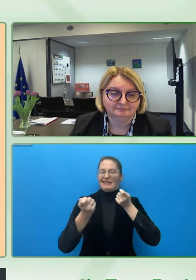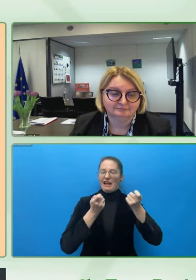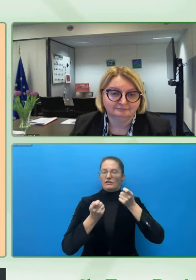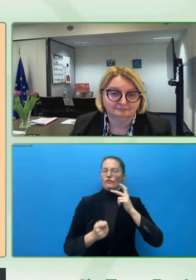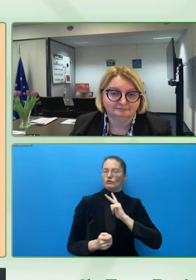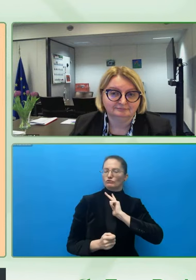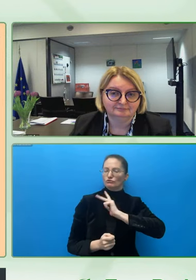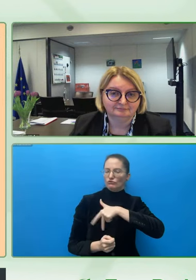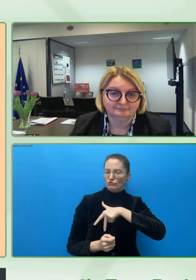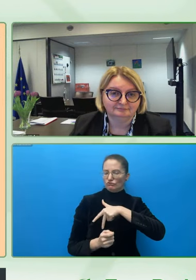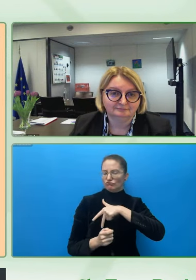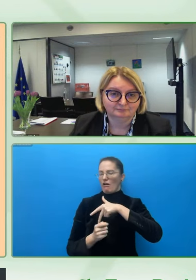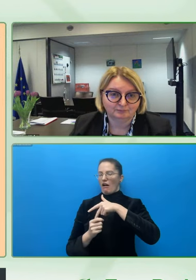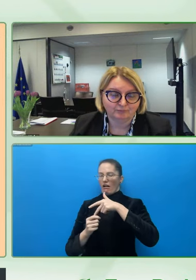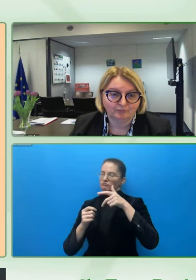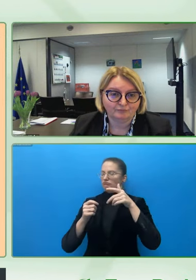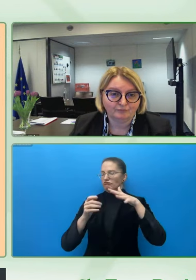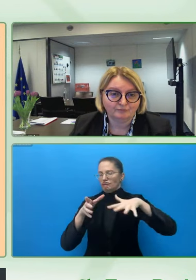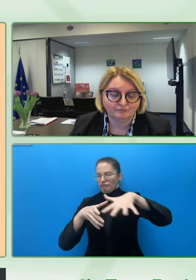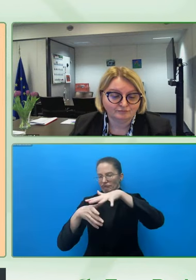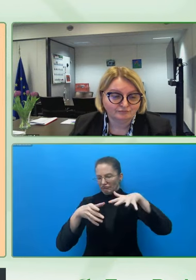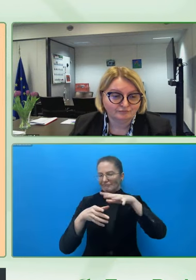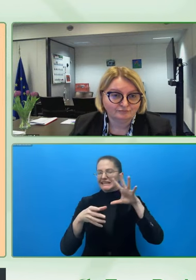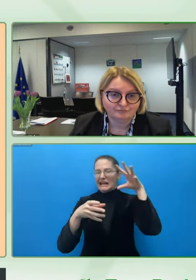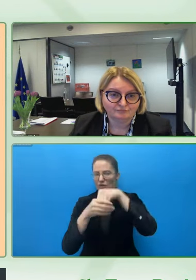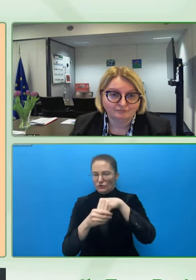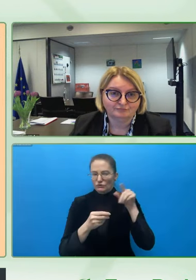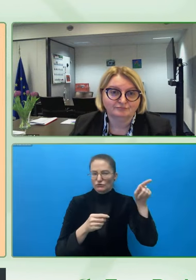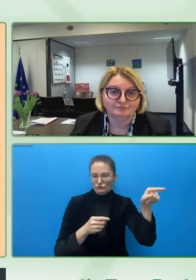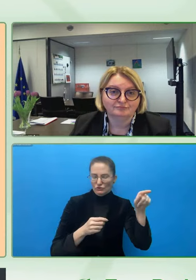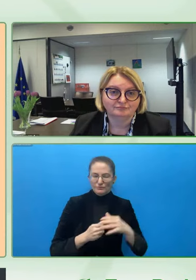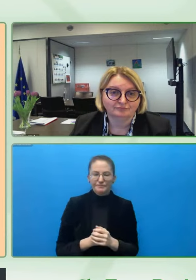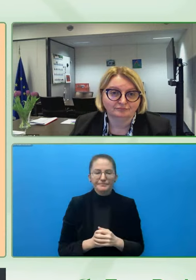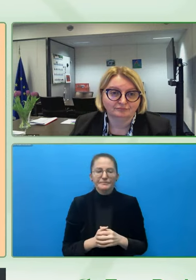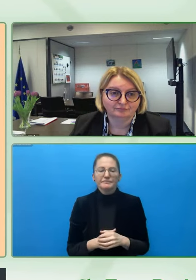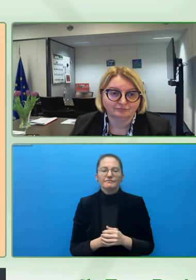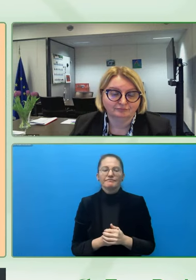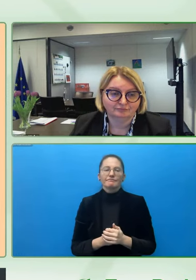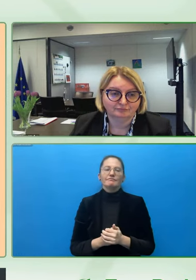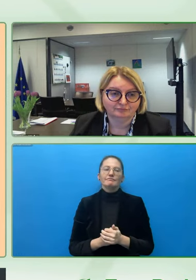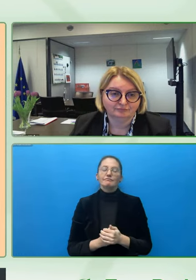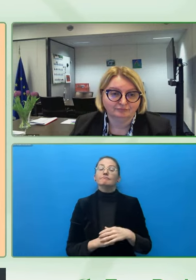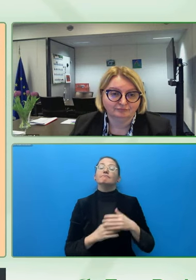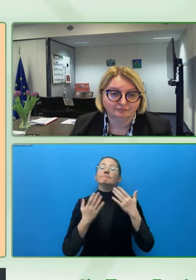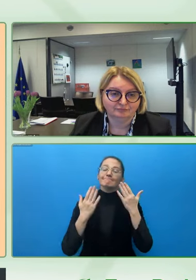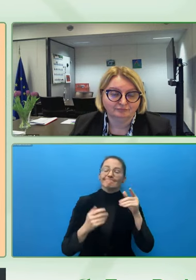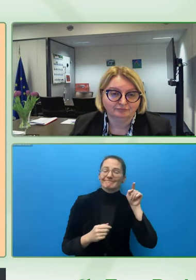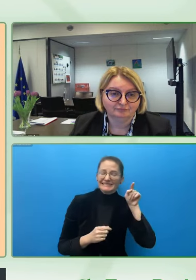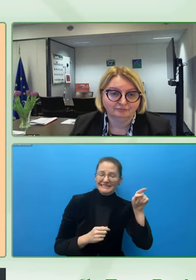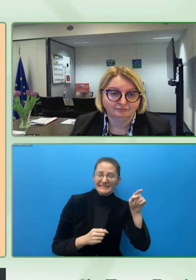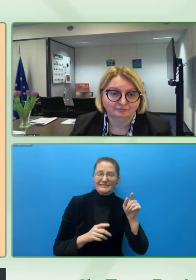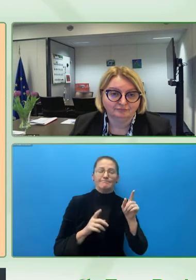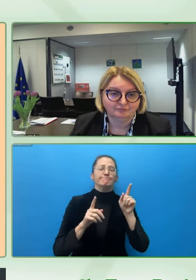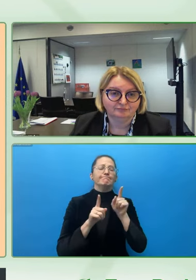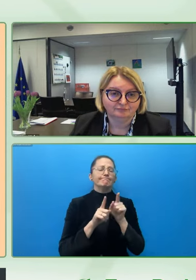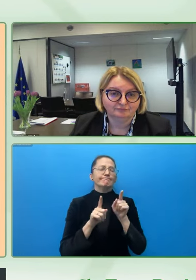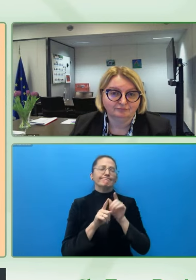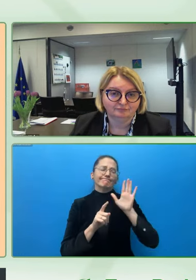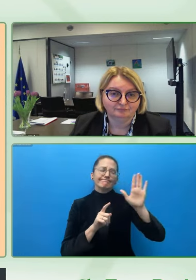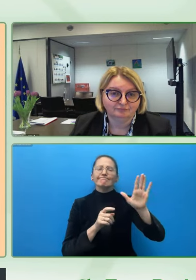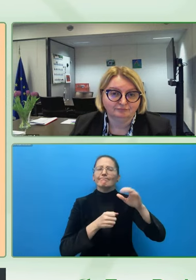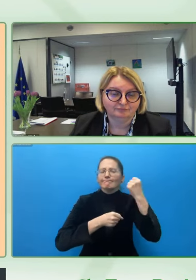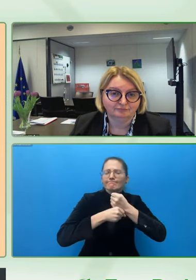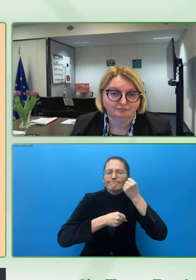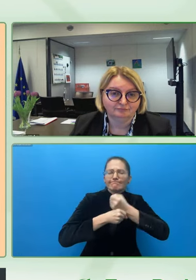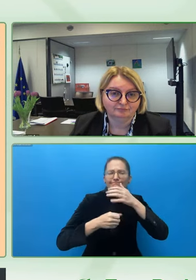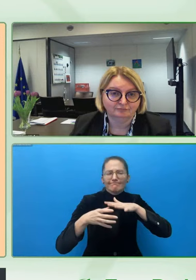is modernization of social protection systems and wider social policies, fostering social and labour market inclusion